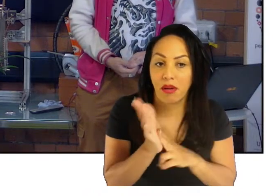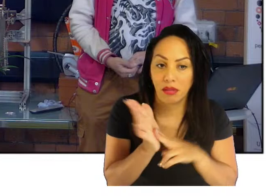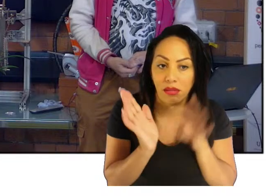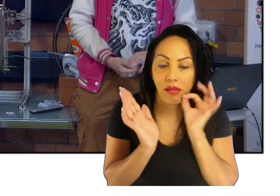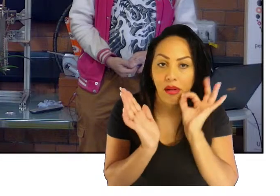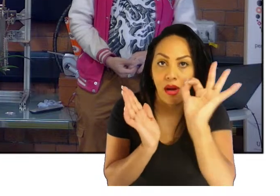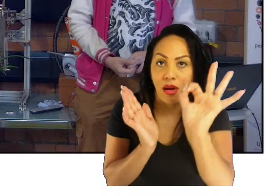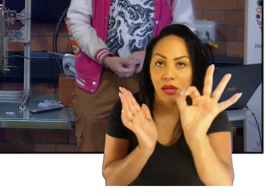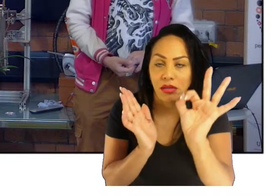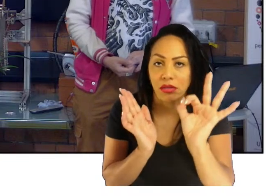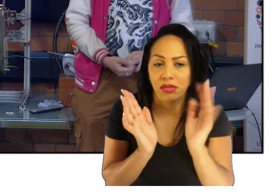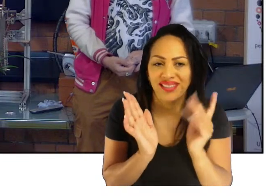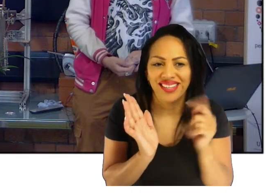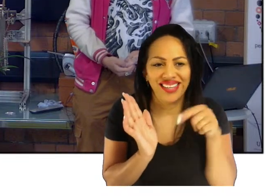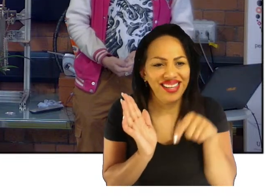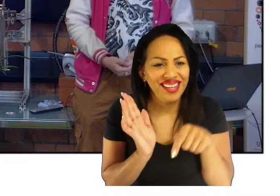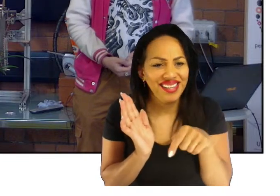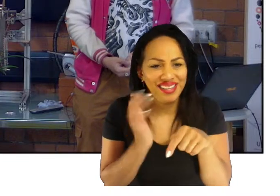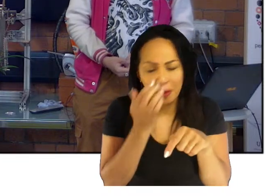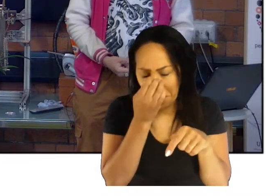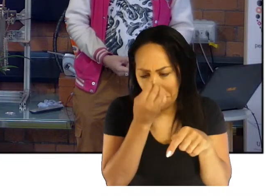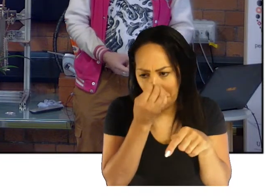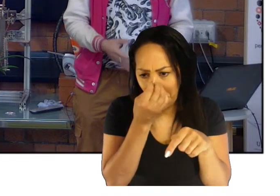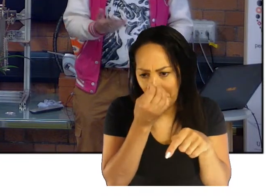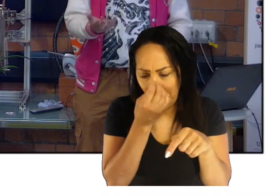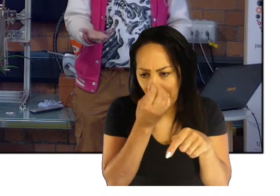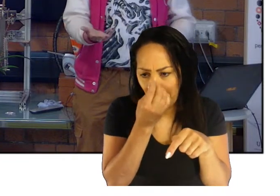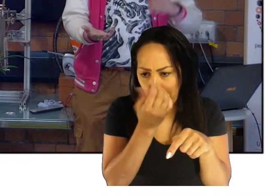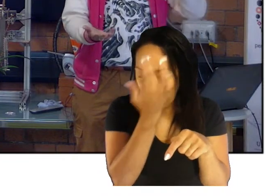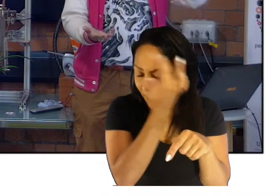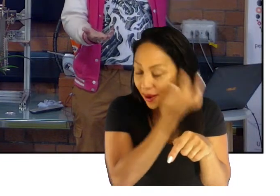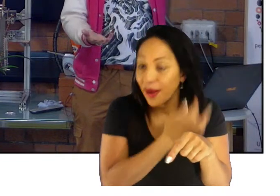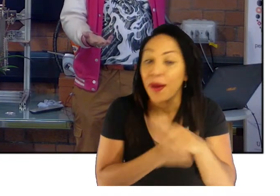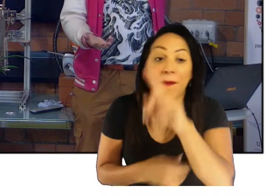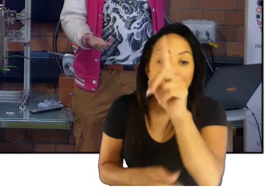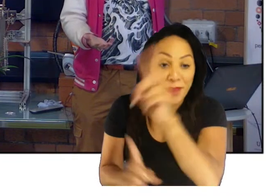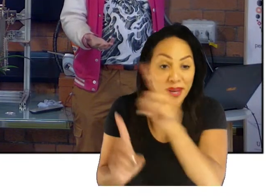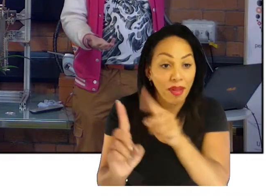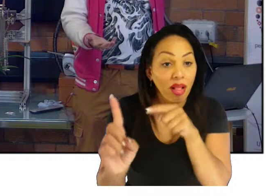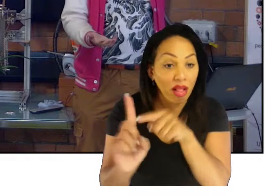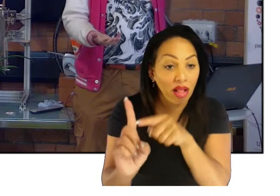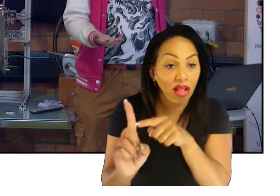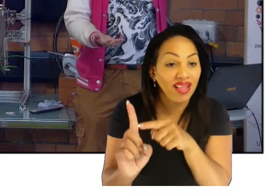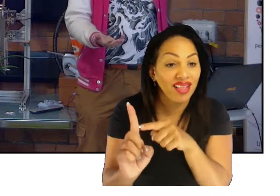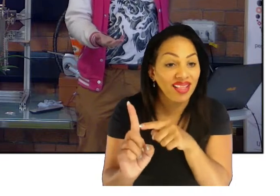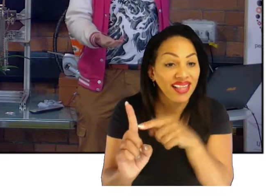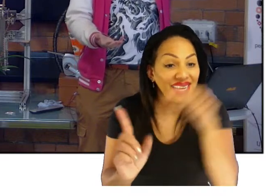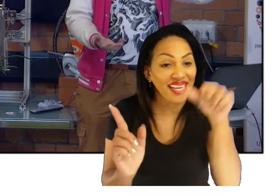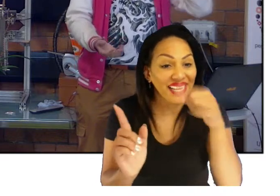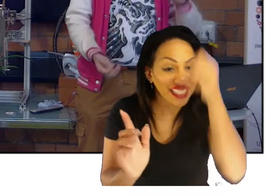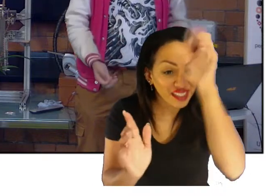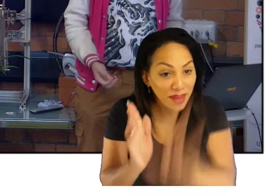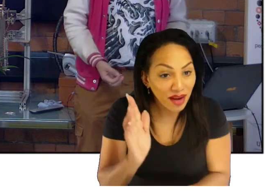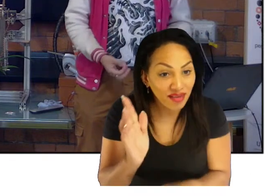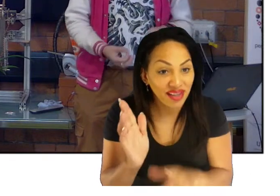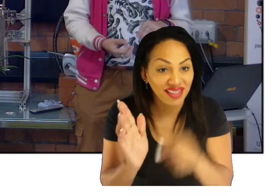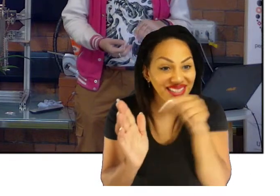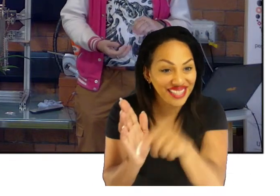we support these issues without overburdening the people who are experiencing them and therefore know most about them?